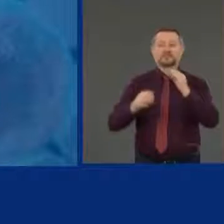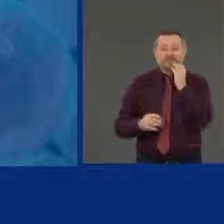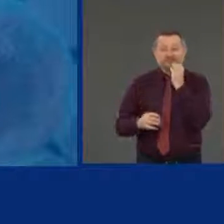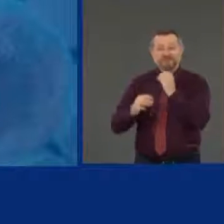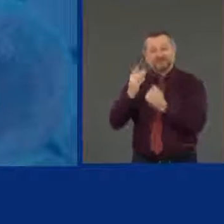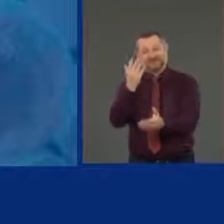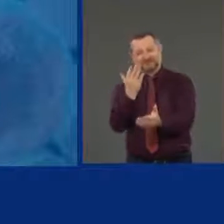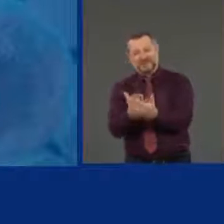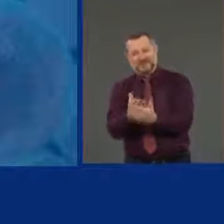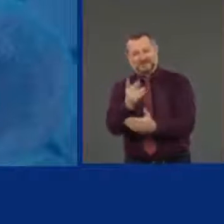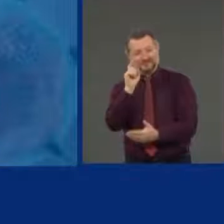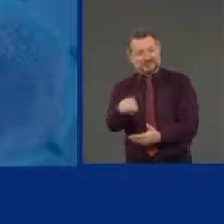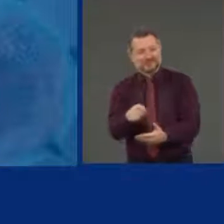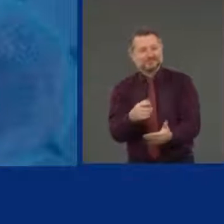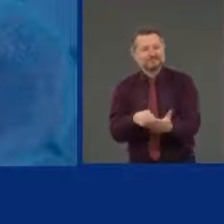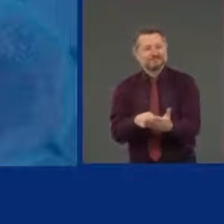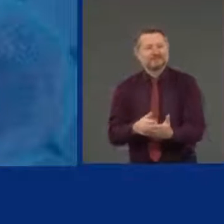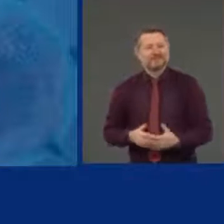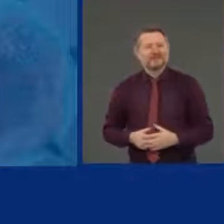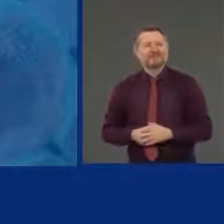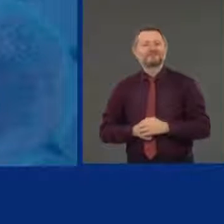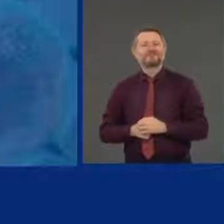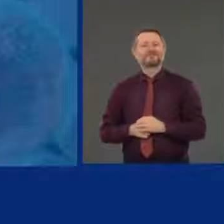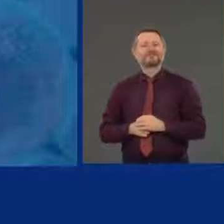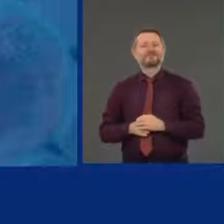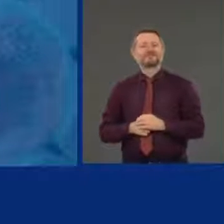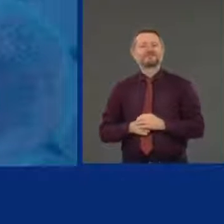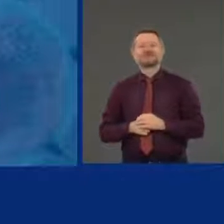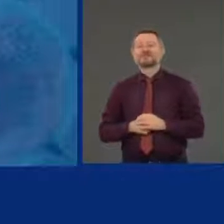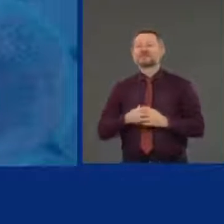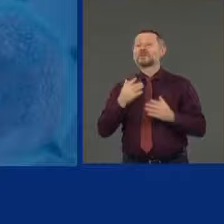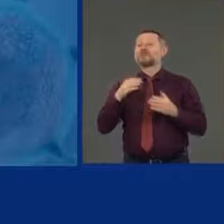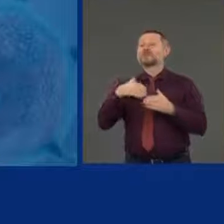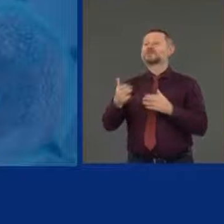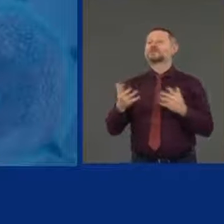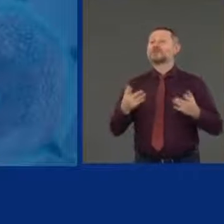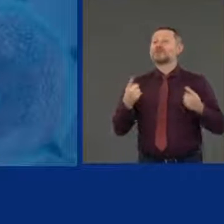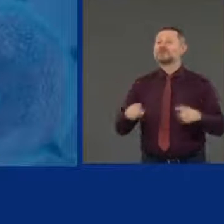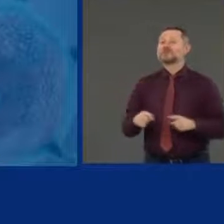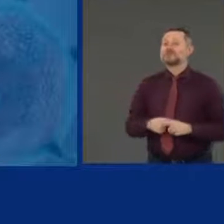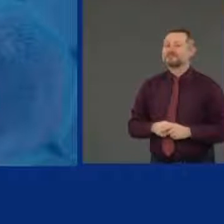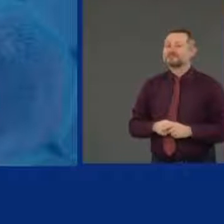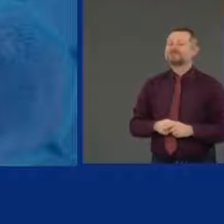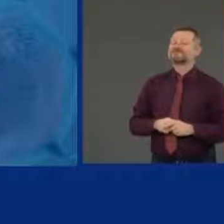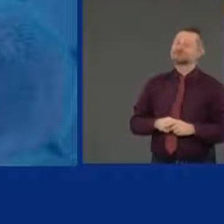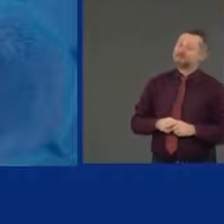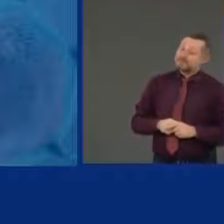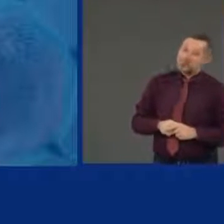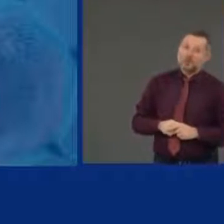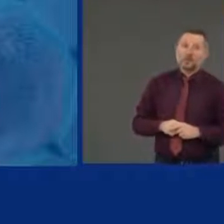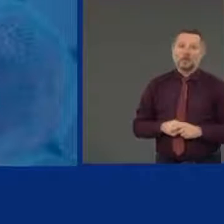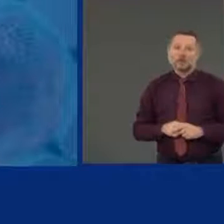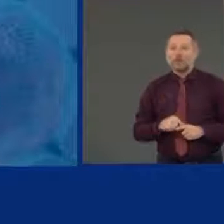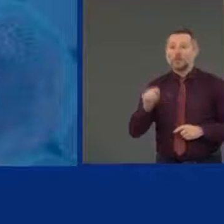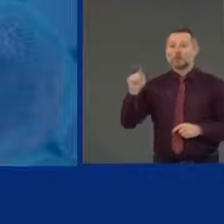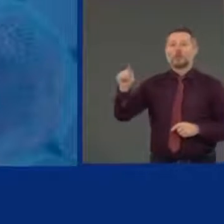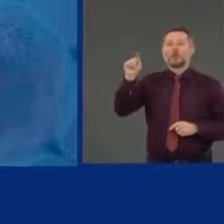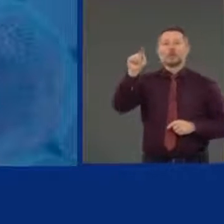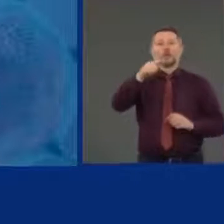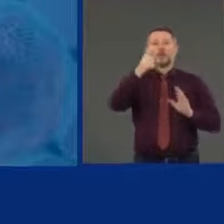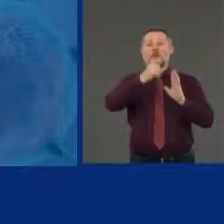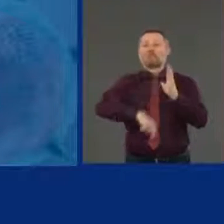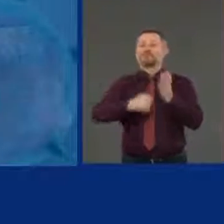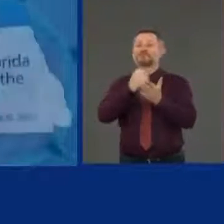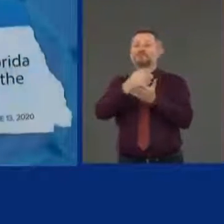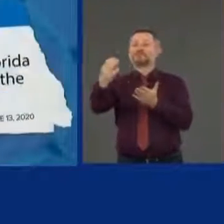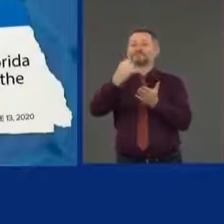a fact. What then happens is there are articles